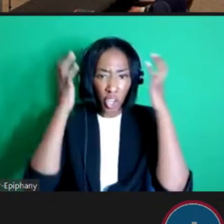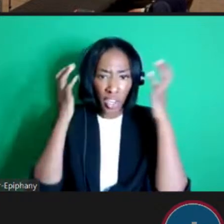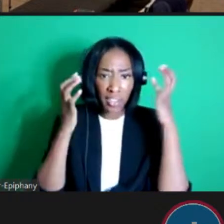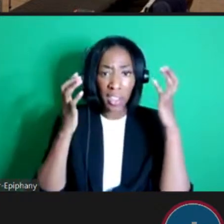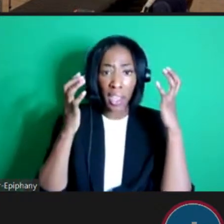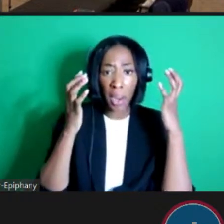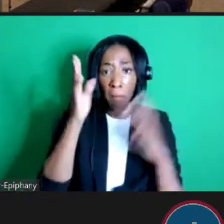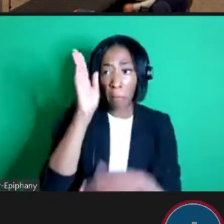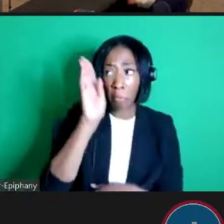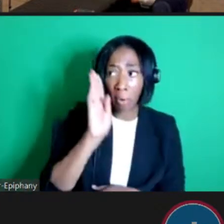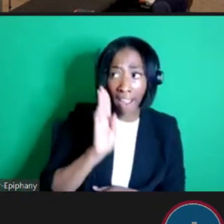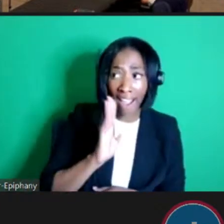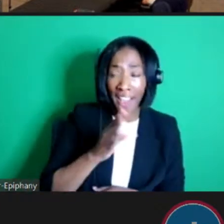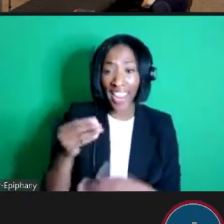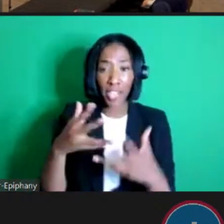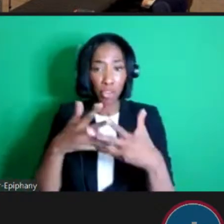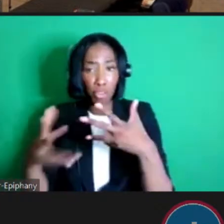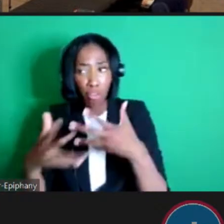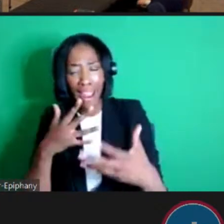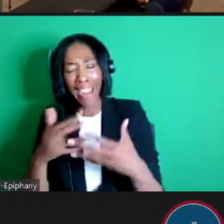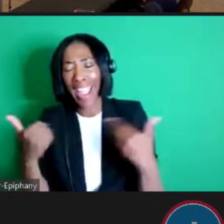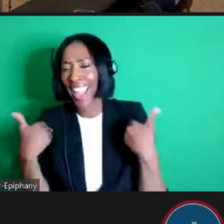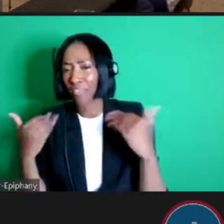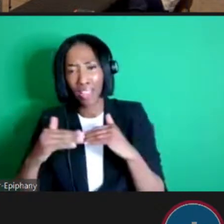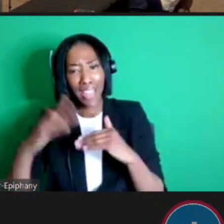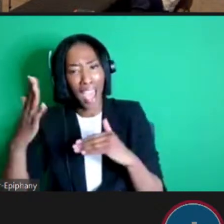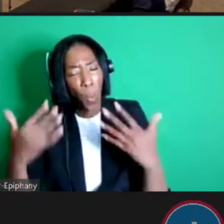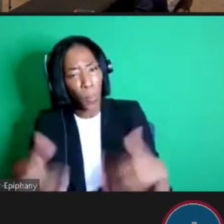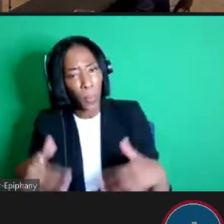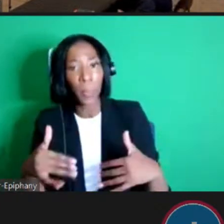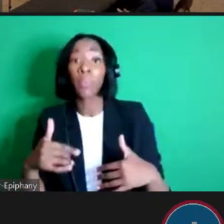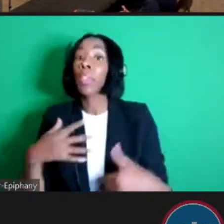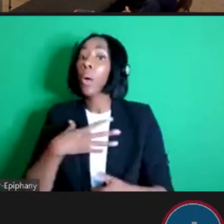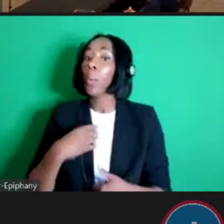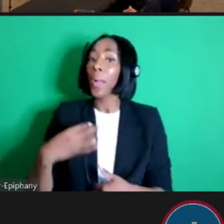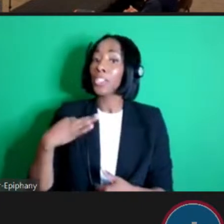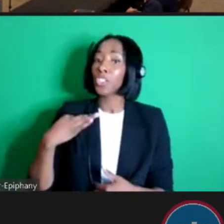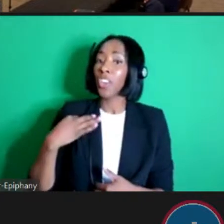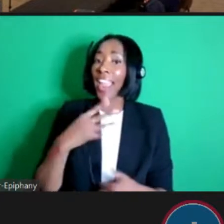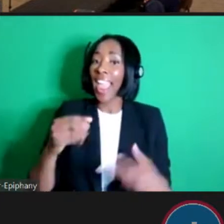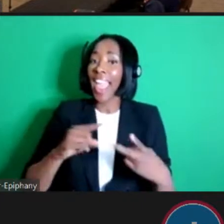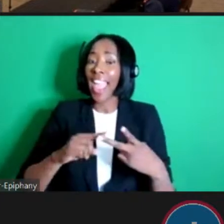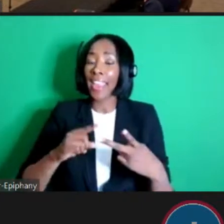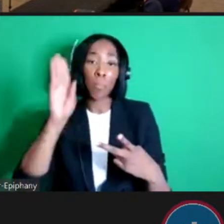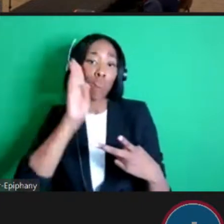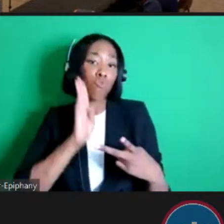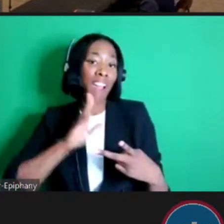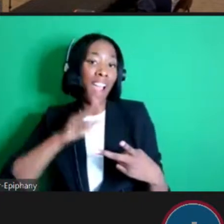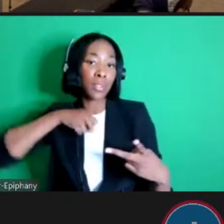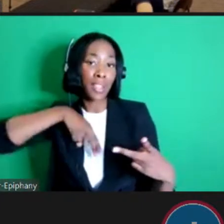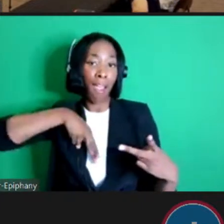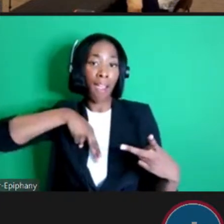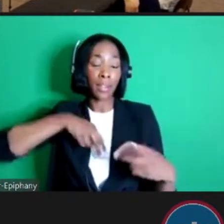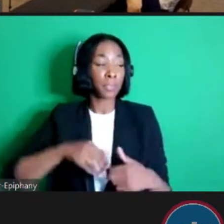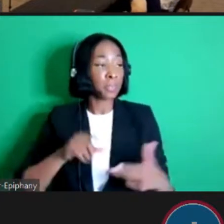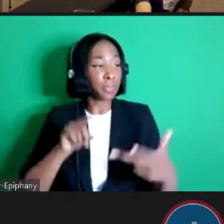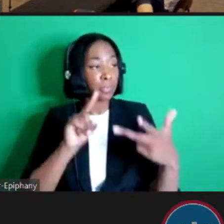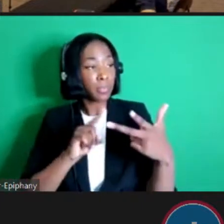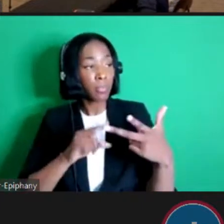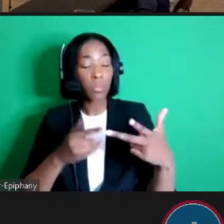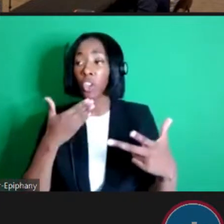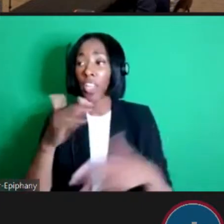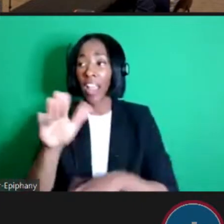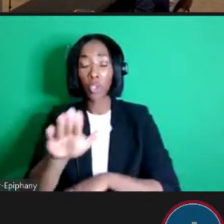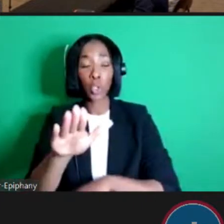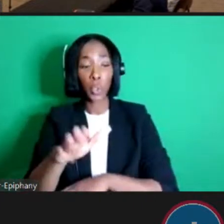than I'd like to admit to, wearing a white shirt and a brown tie. Good afternoon.